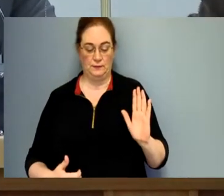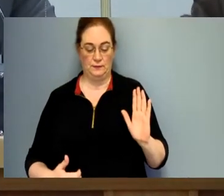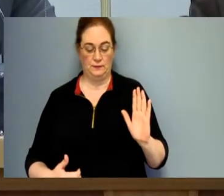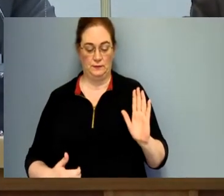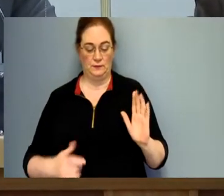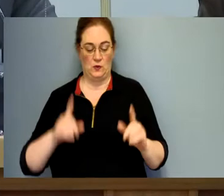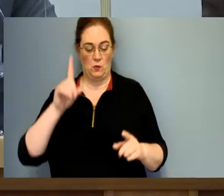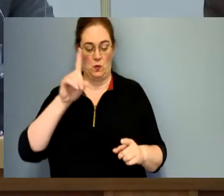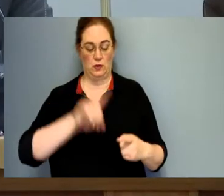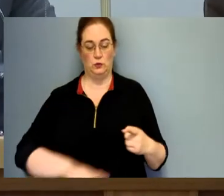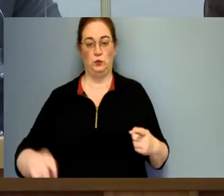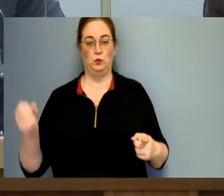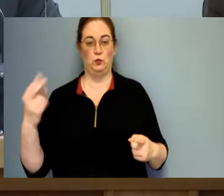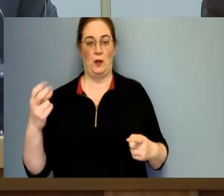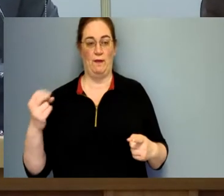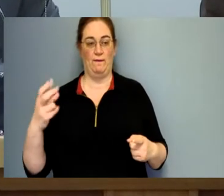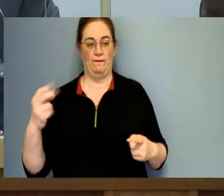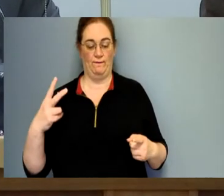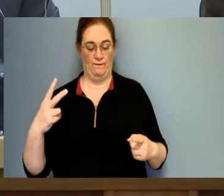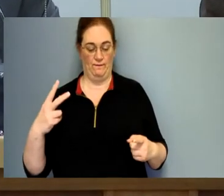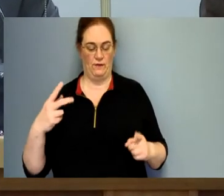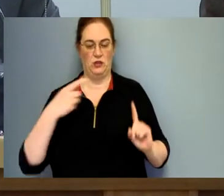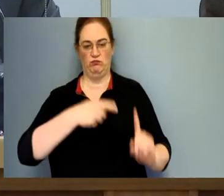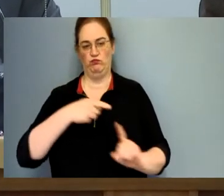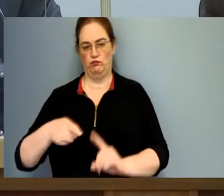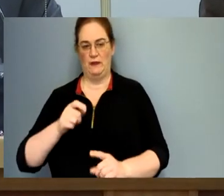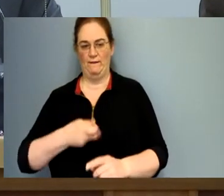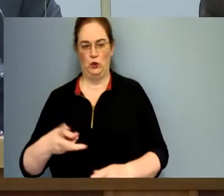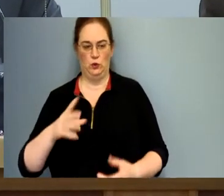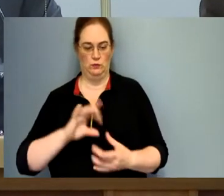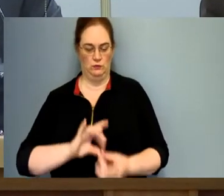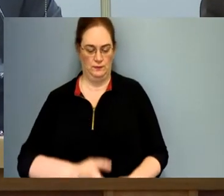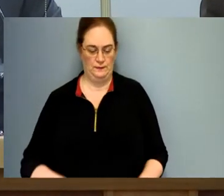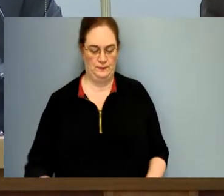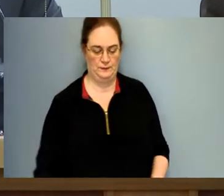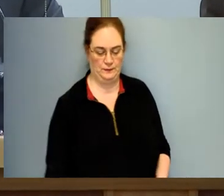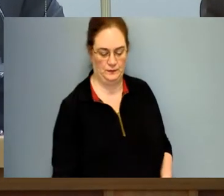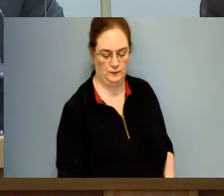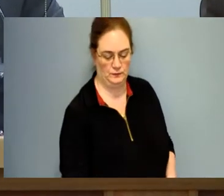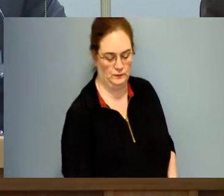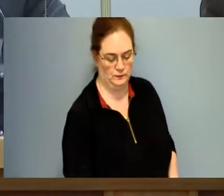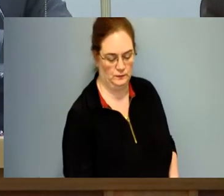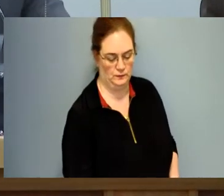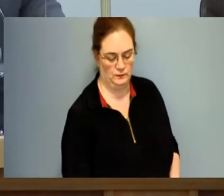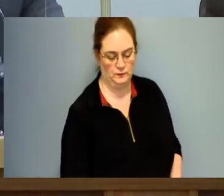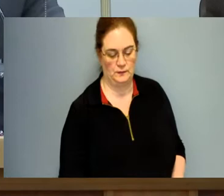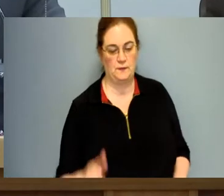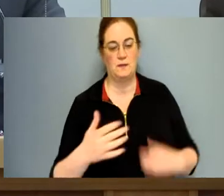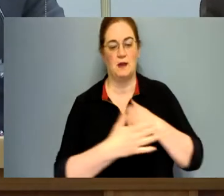items 1 through 12, just highlighting a few things, the county,